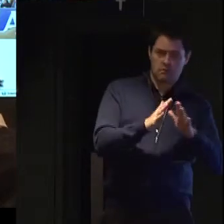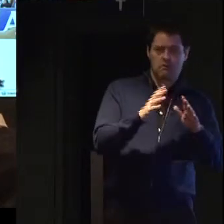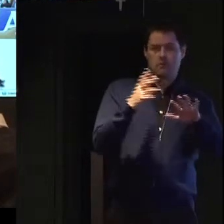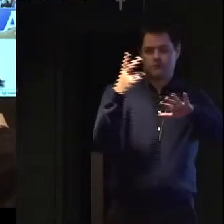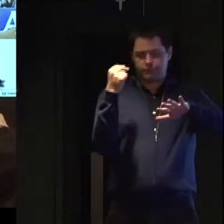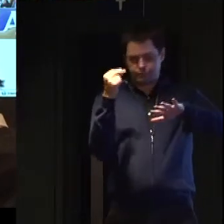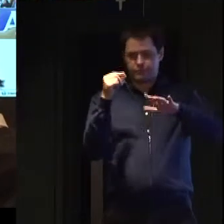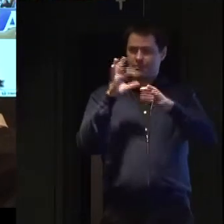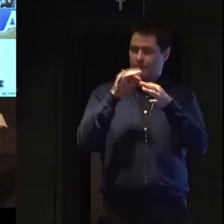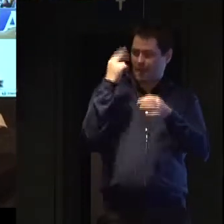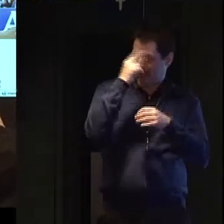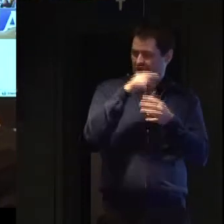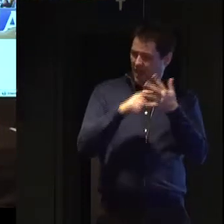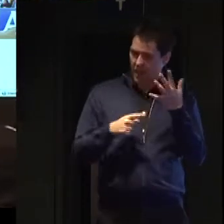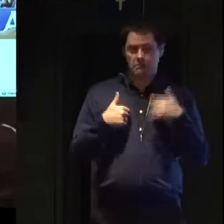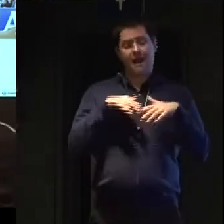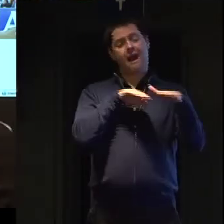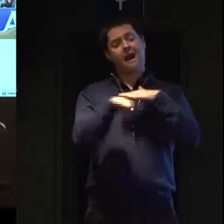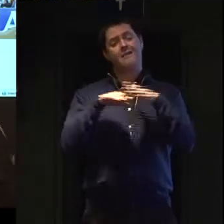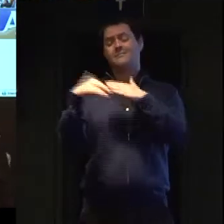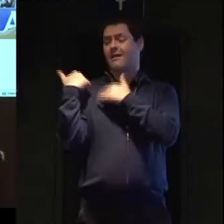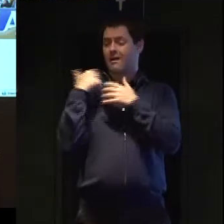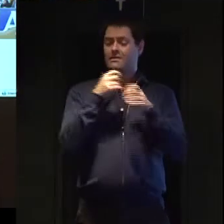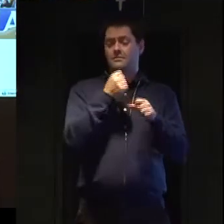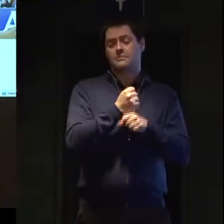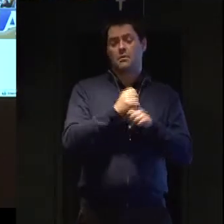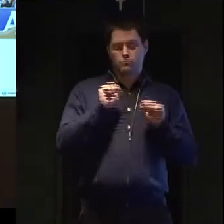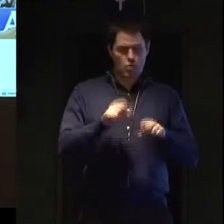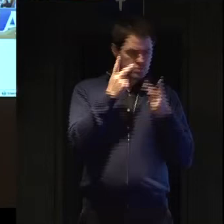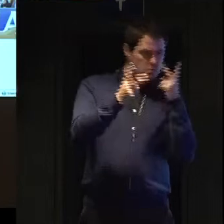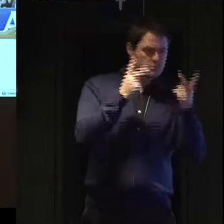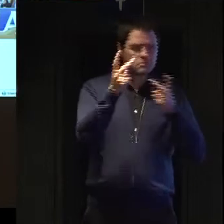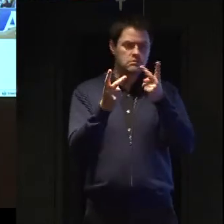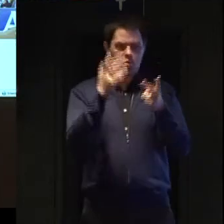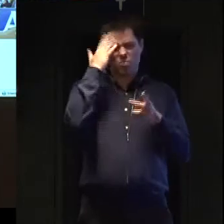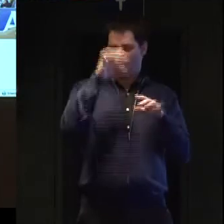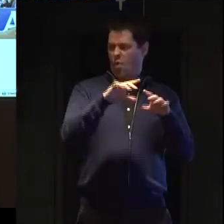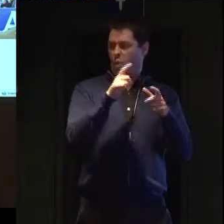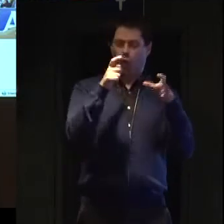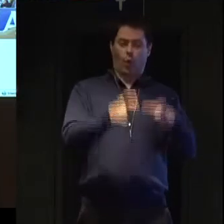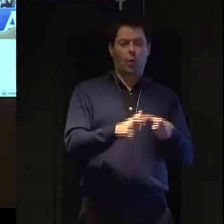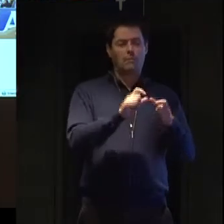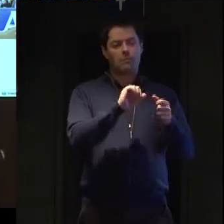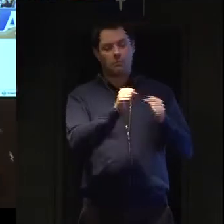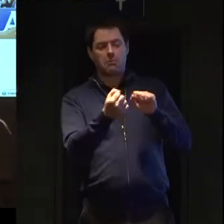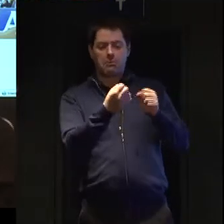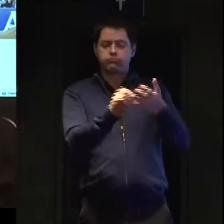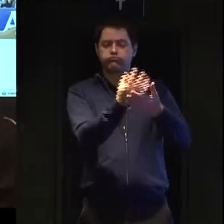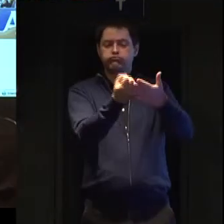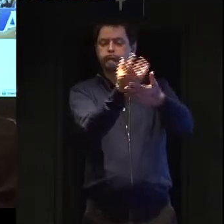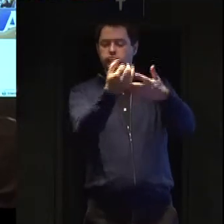being sort of constantly vigilant about all the changes that are taking place in the club and trying to keep on top of that and making sure that whatever decisions are made